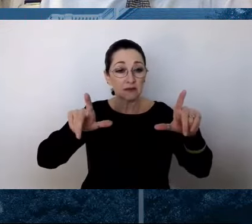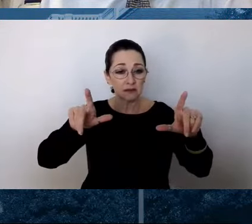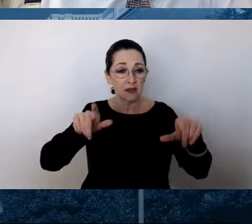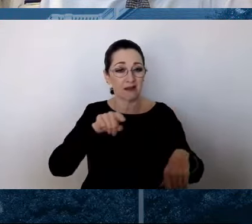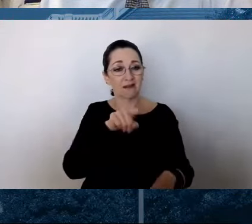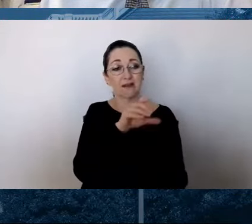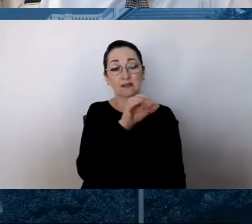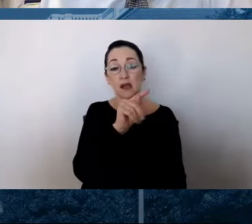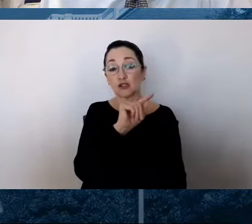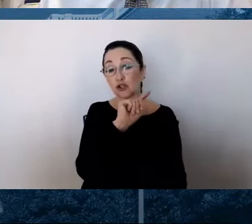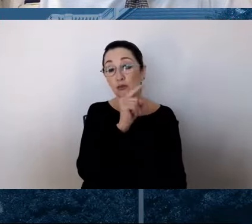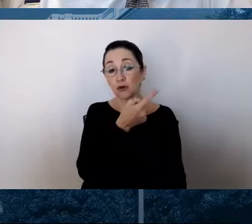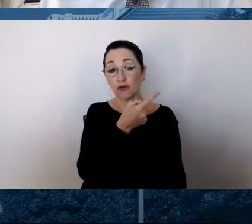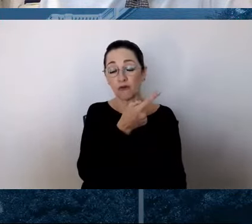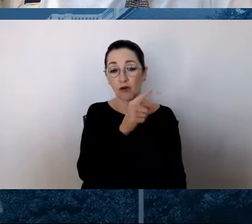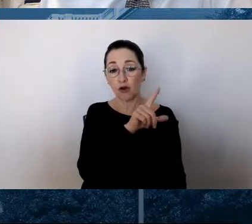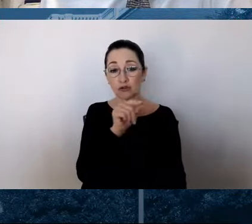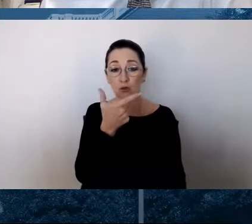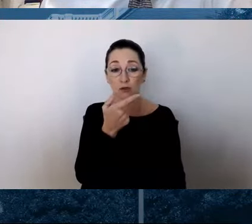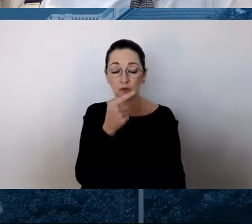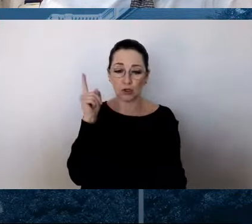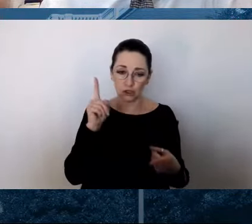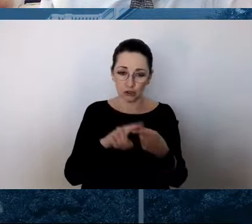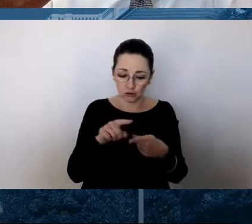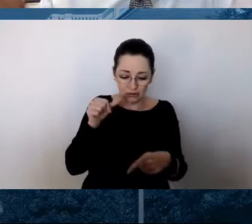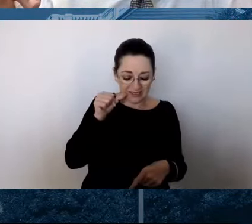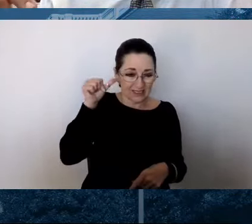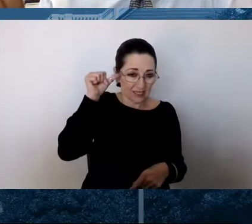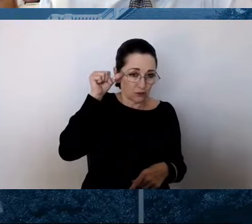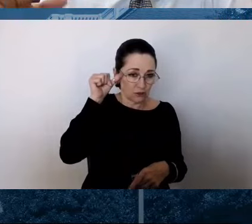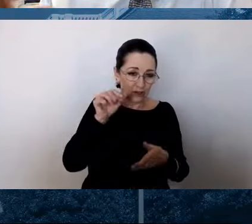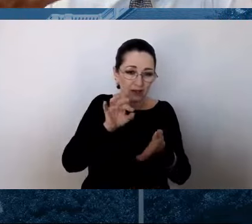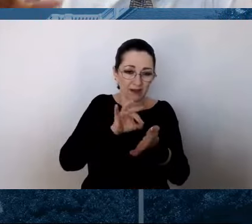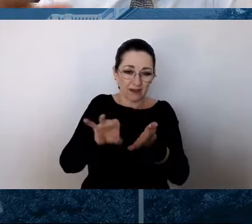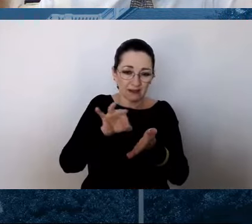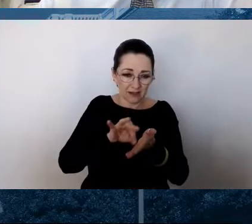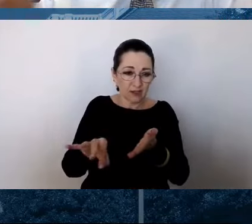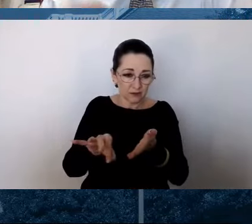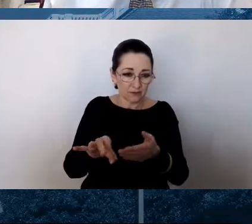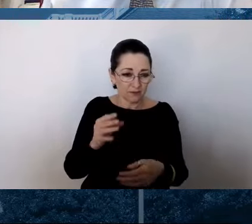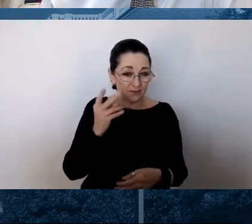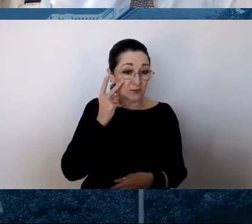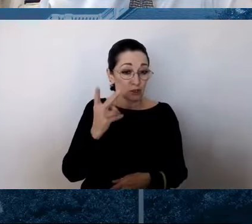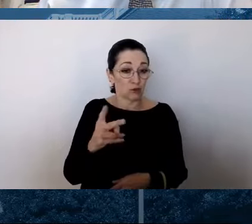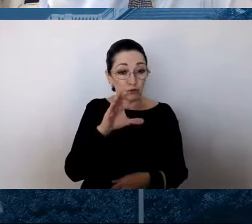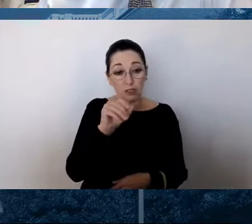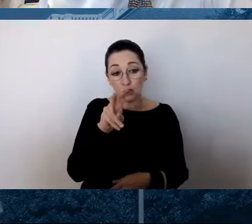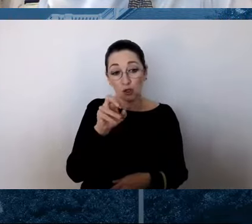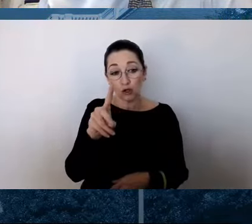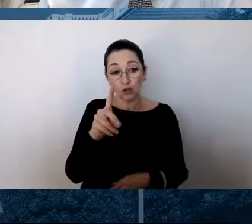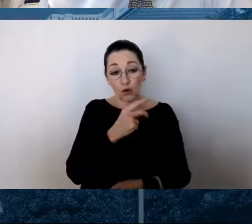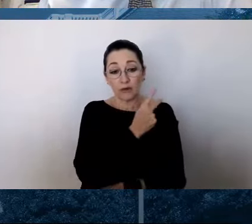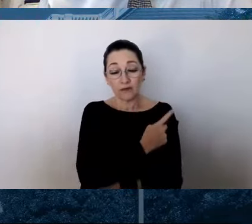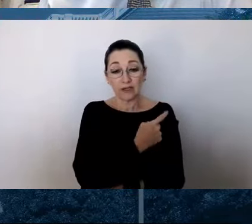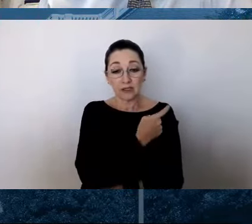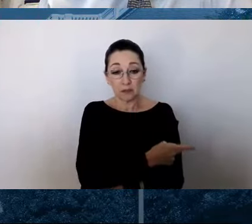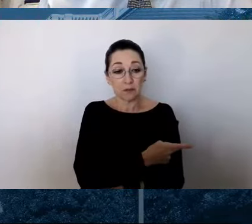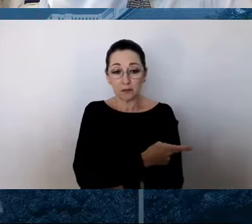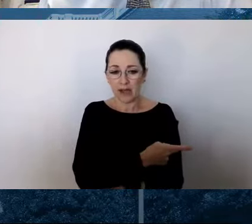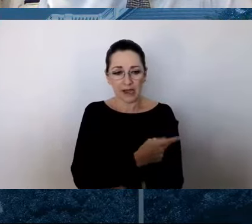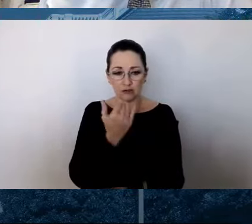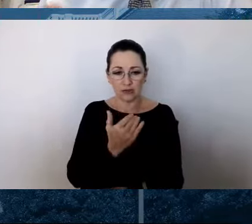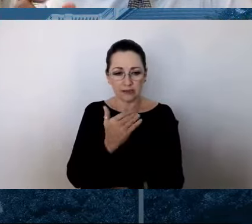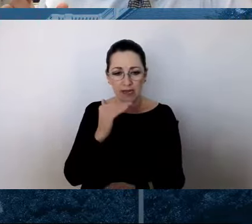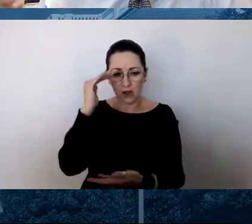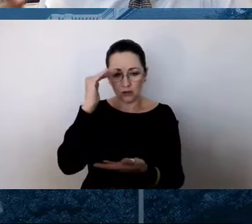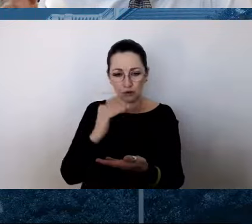October 1st through yesterday, and you'll see the COVID patients is a much smaller portion of those that are in the